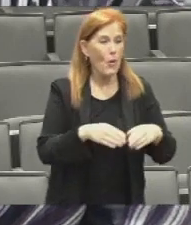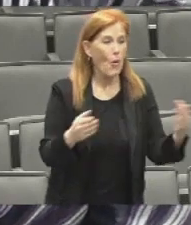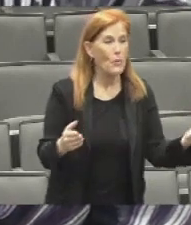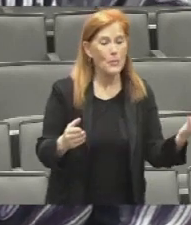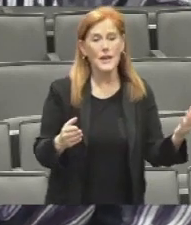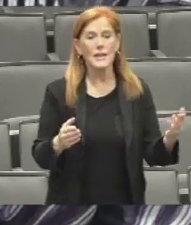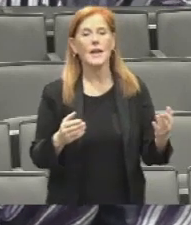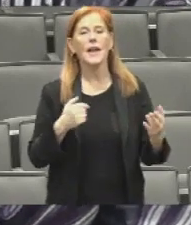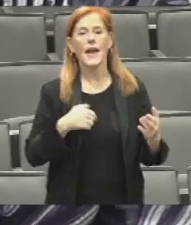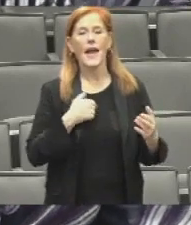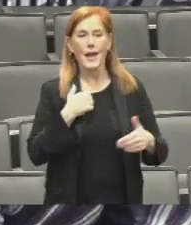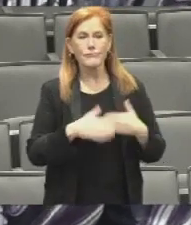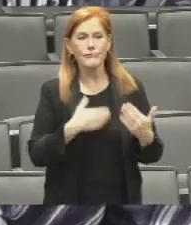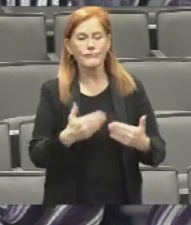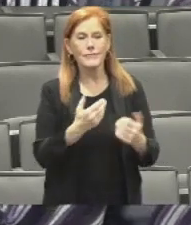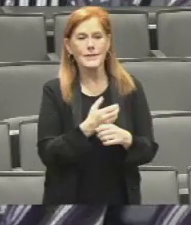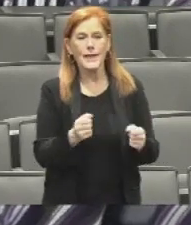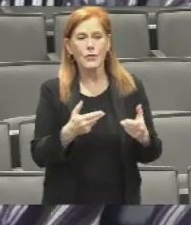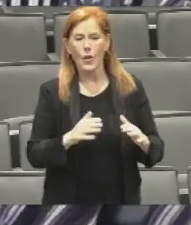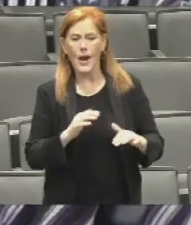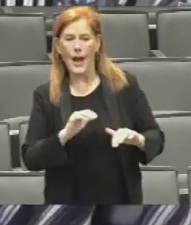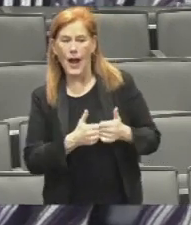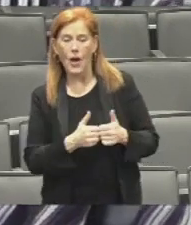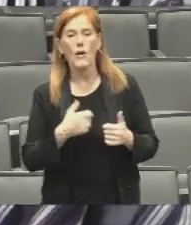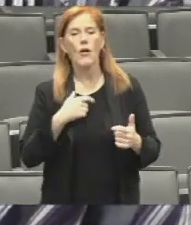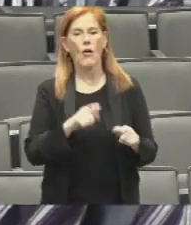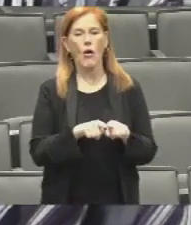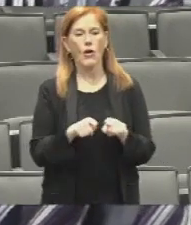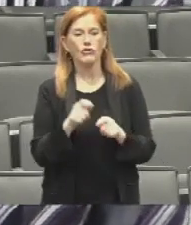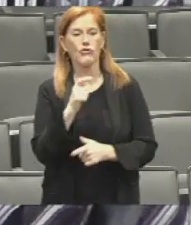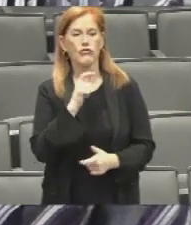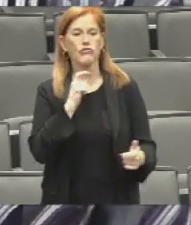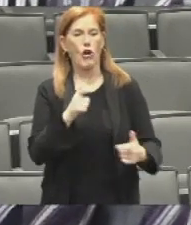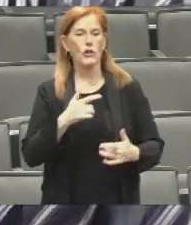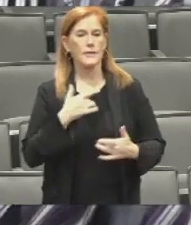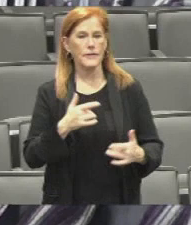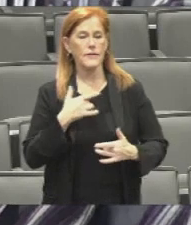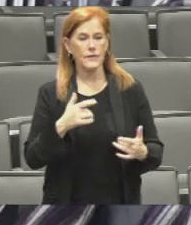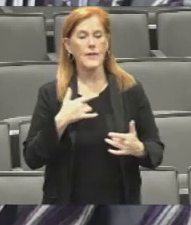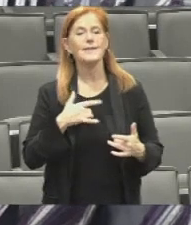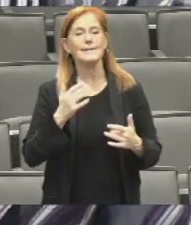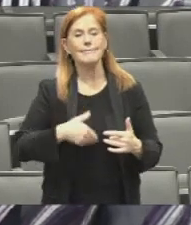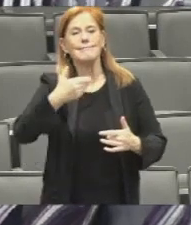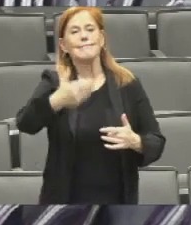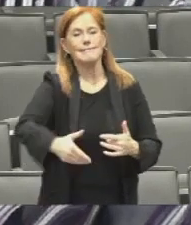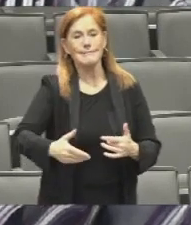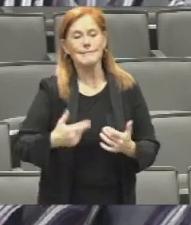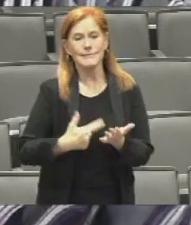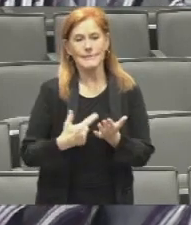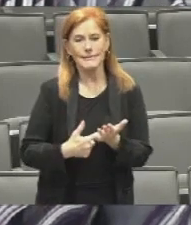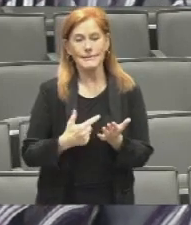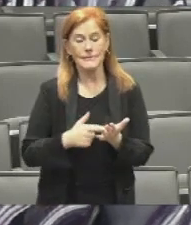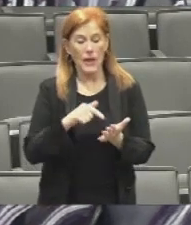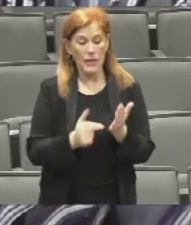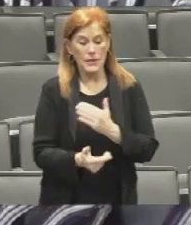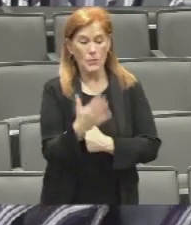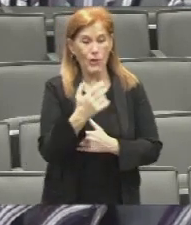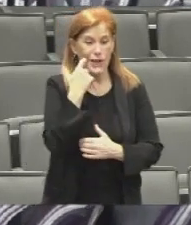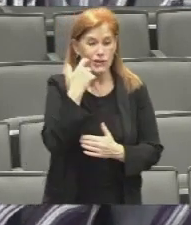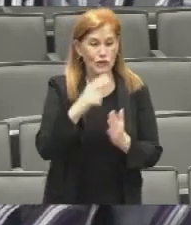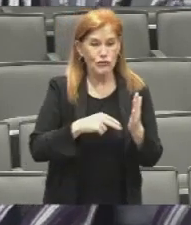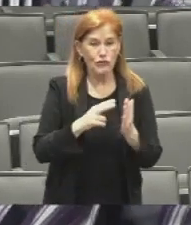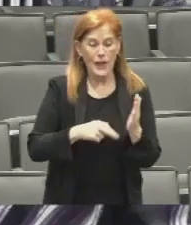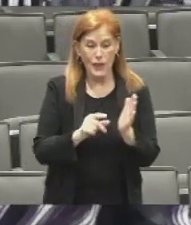do this in a safe manner, and large events are coming up too. I just read this morning in